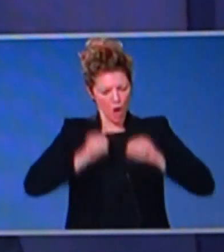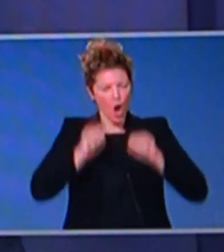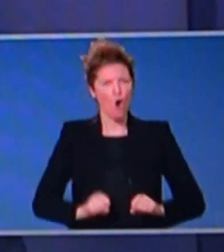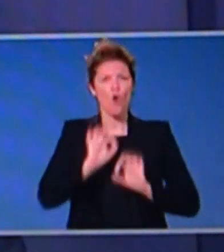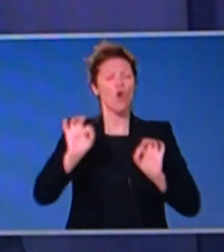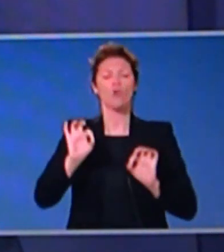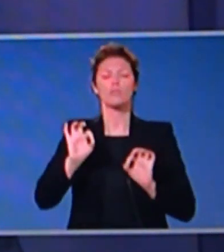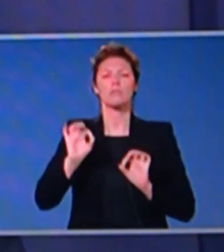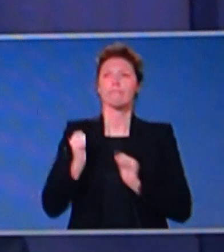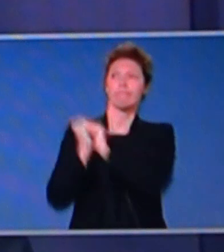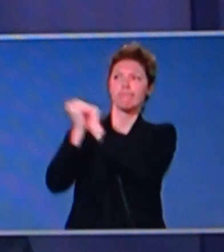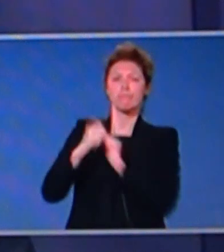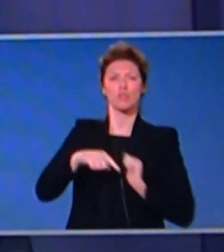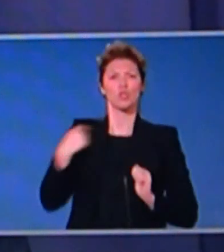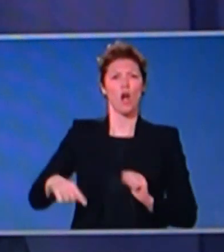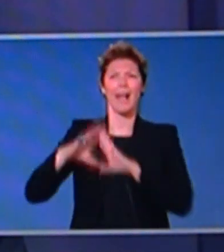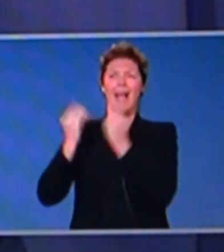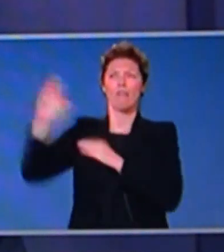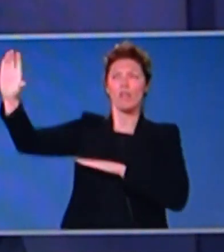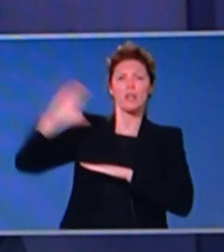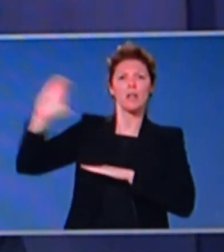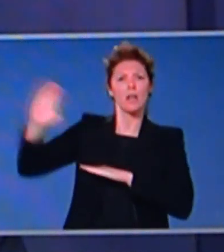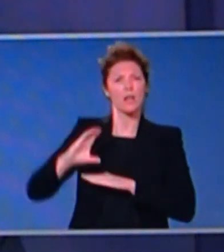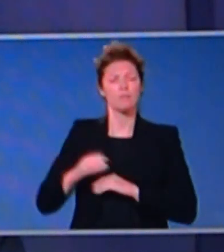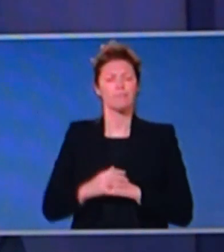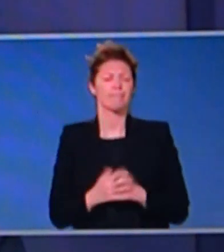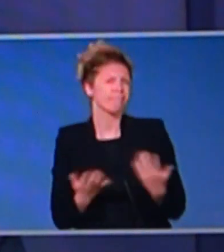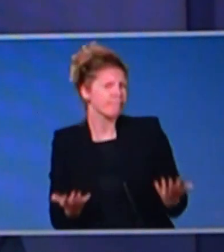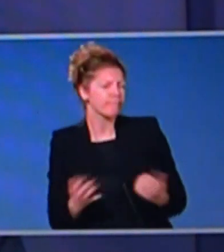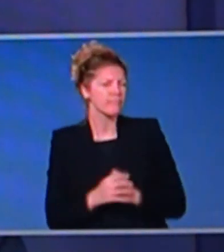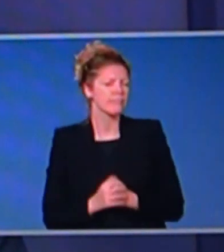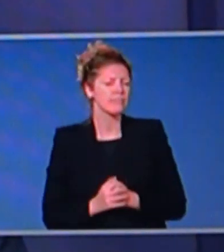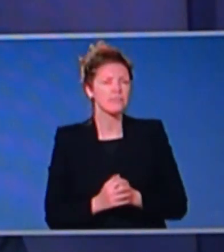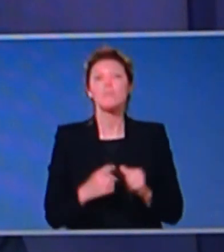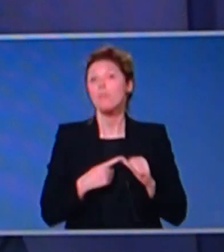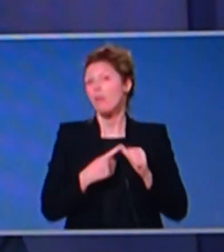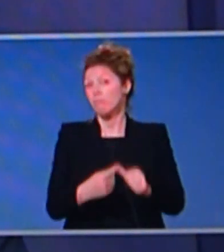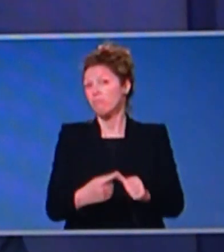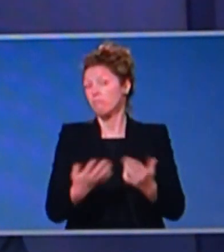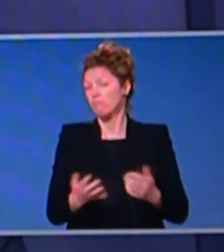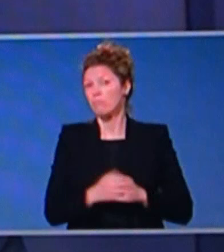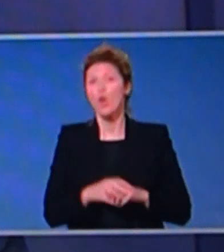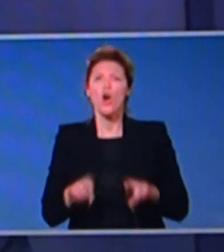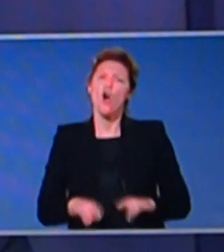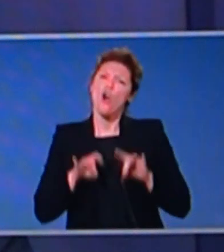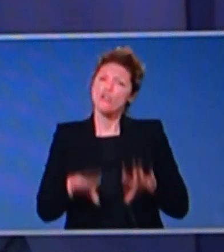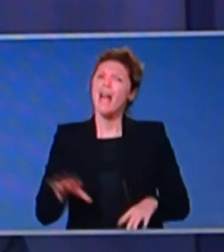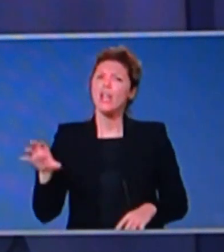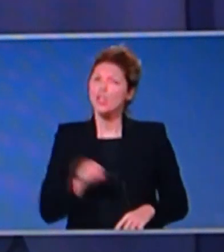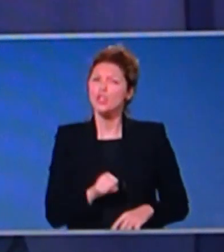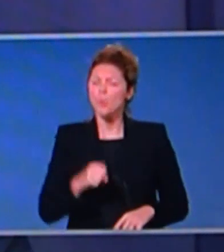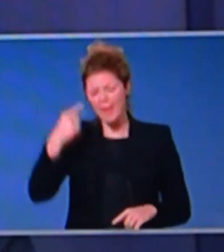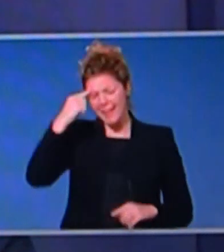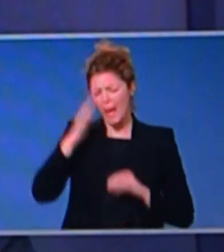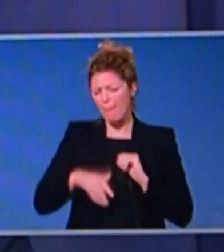China in certain sectors? I think Australia should always act in its national interest. I think Australia should always seek to be having an